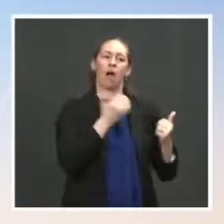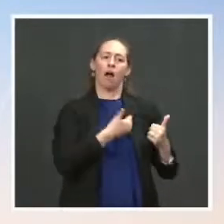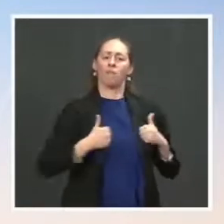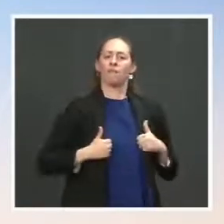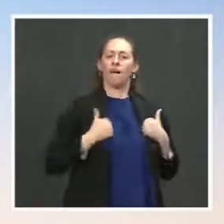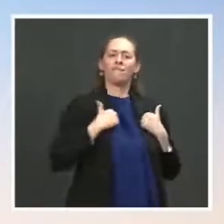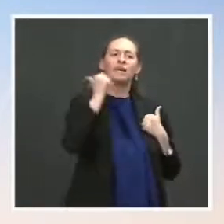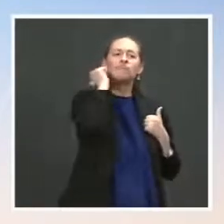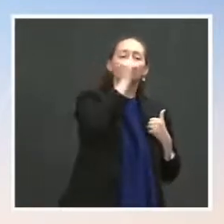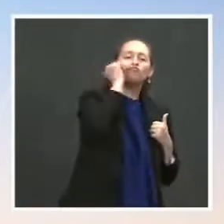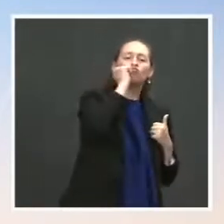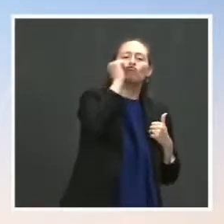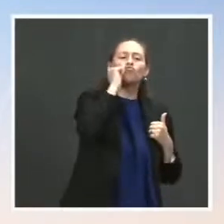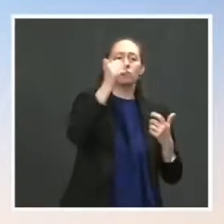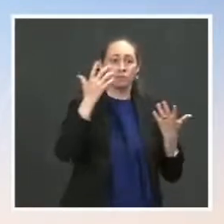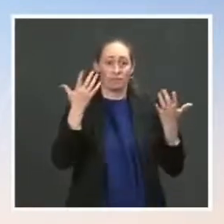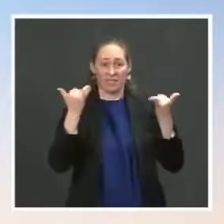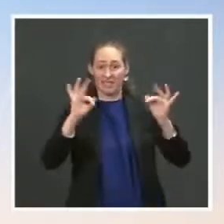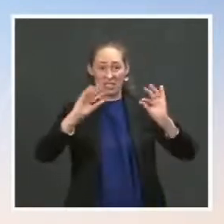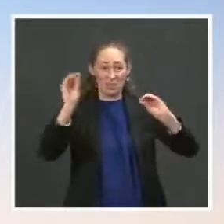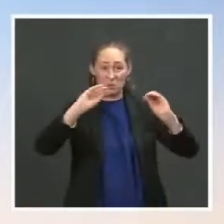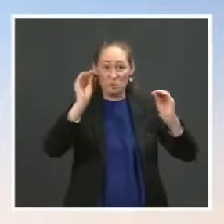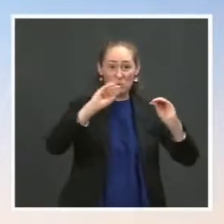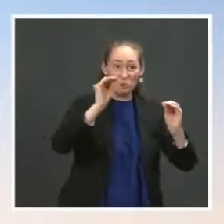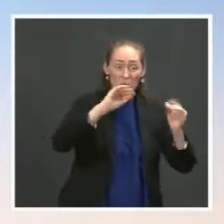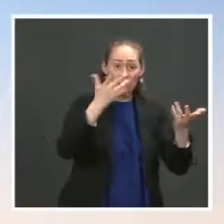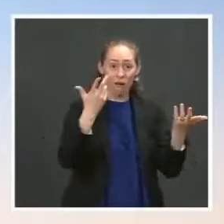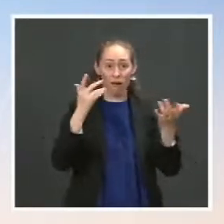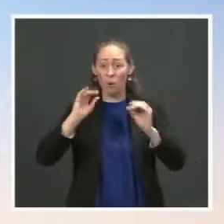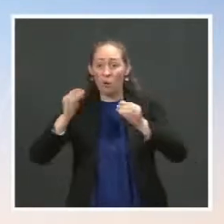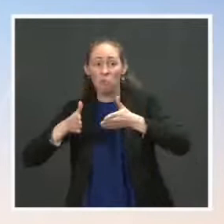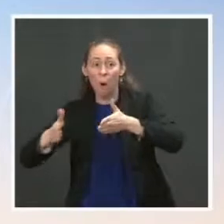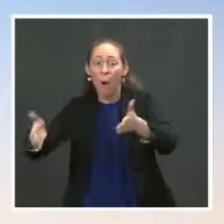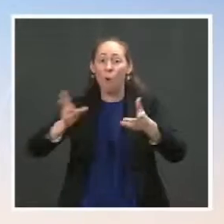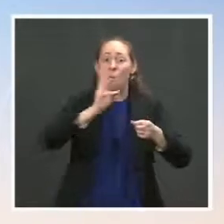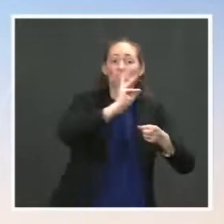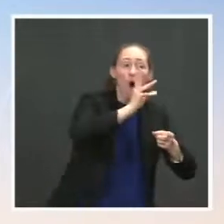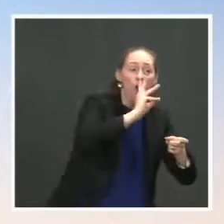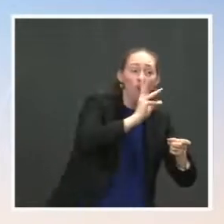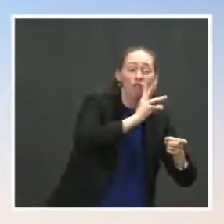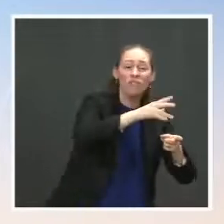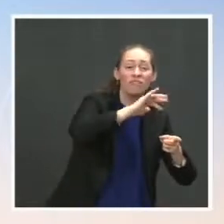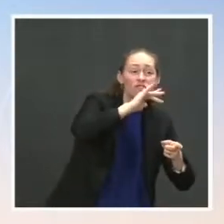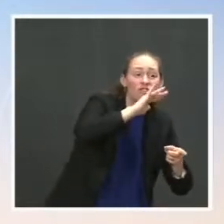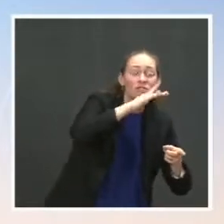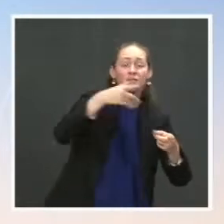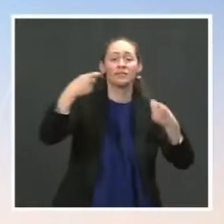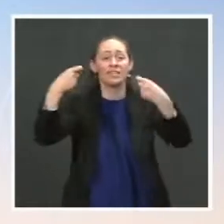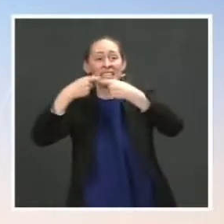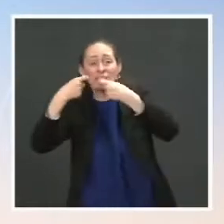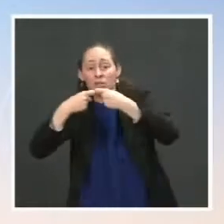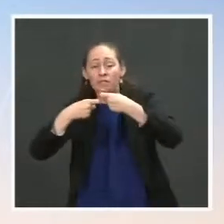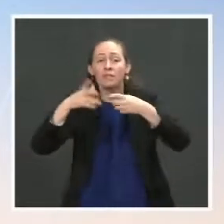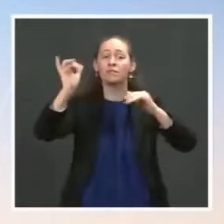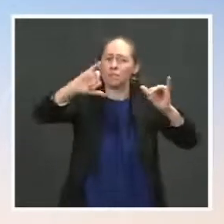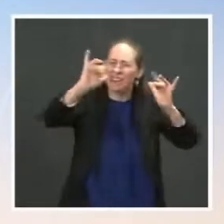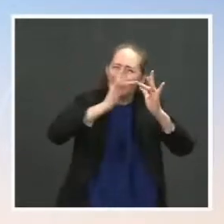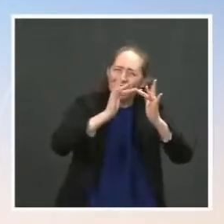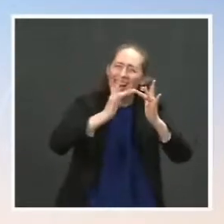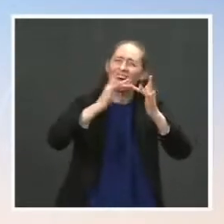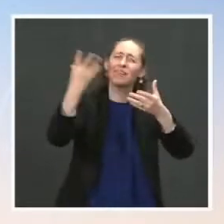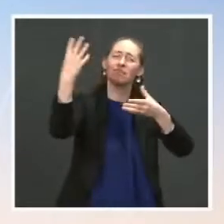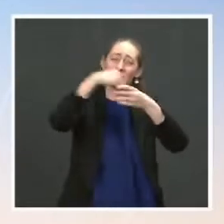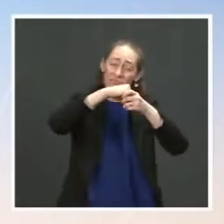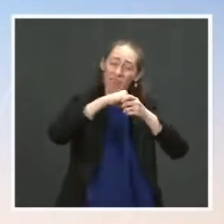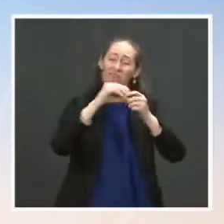thrive without things like roads, clean water, electricity, broadband. Yes, that's infrastructure. And investing in a full